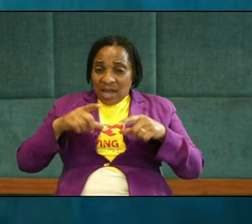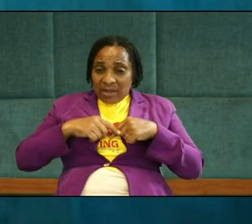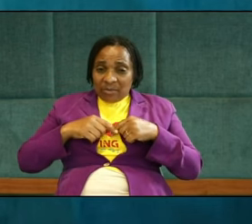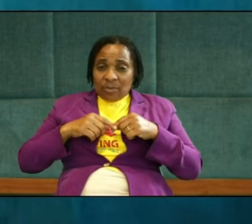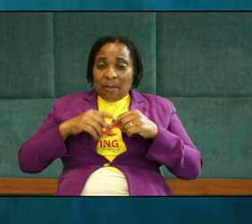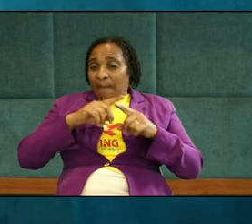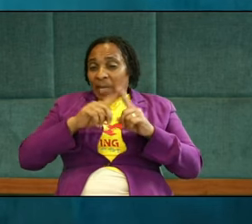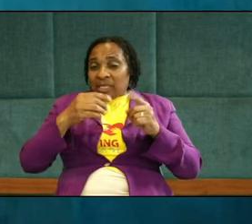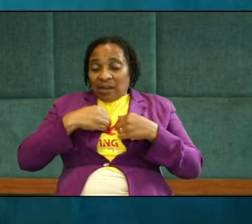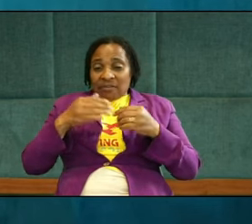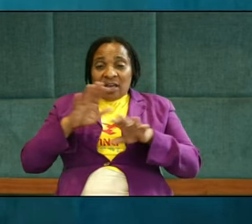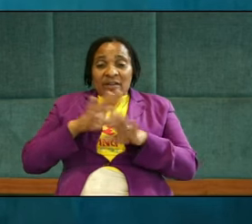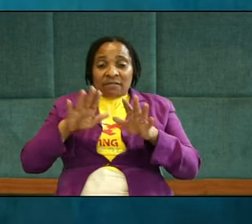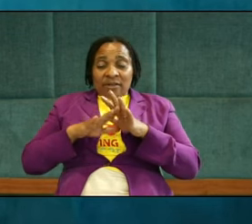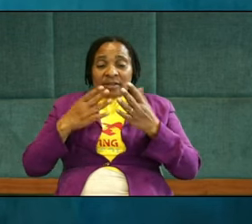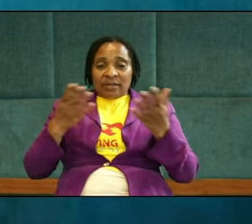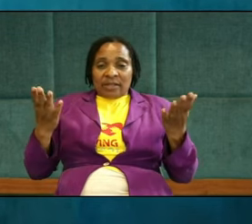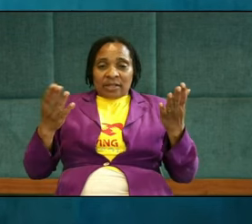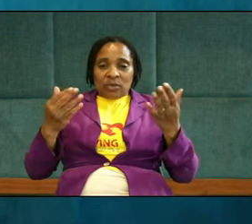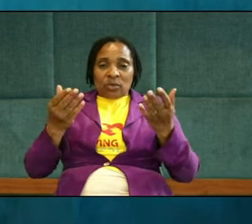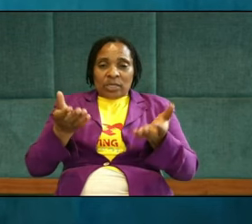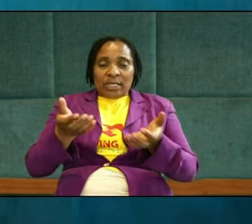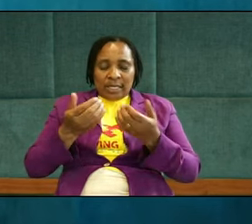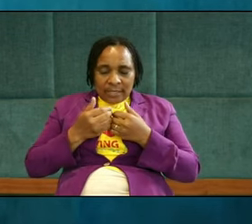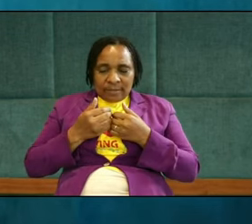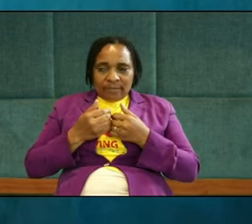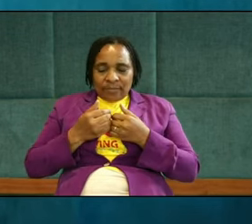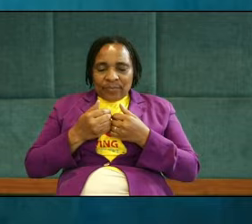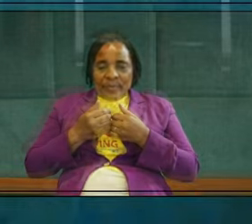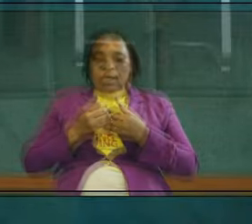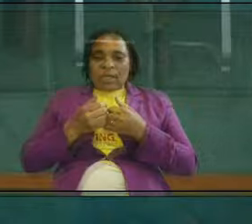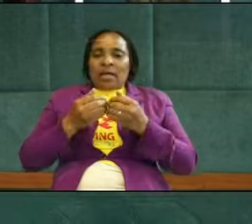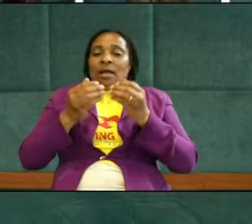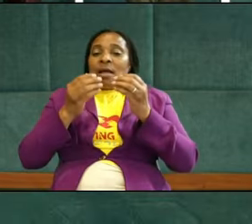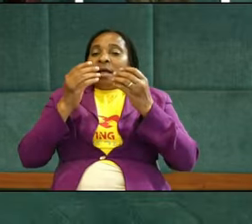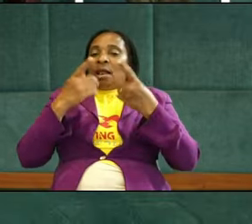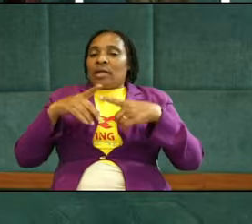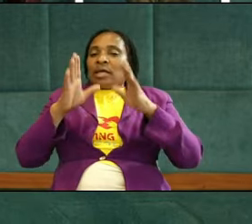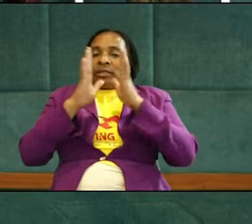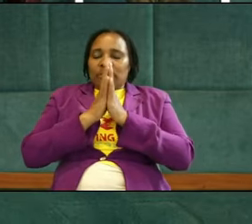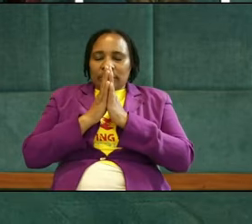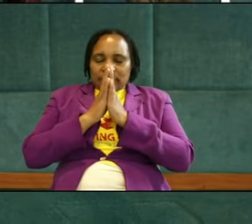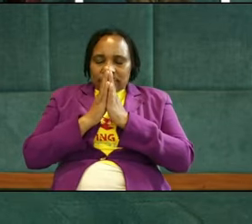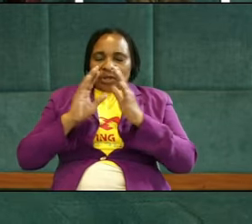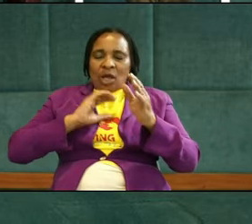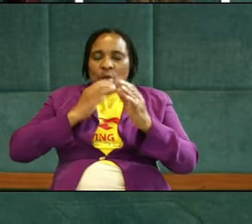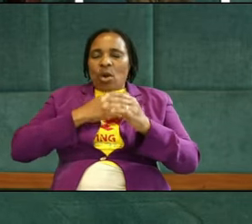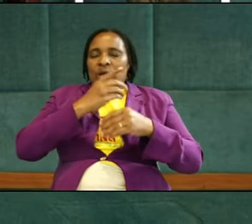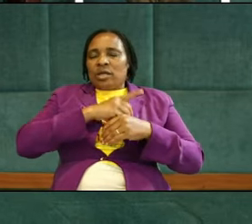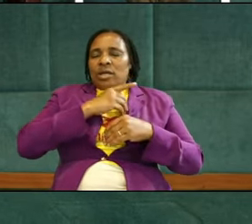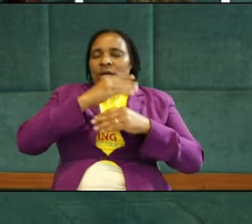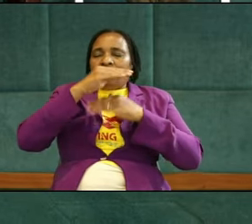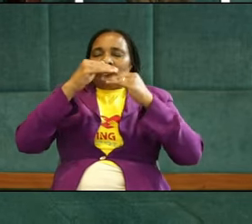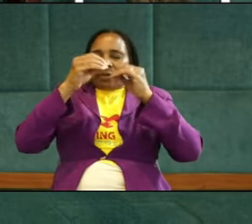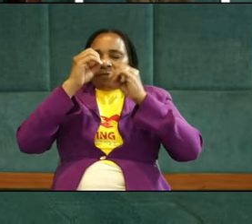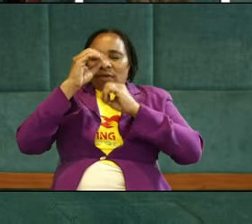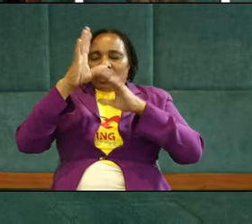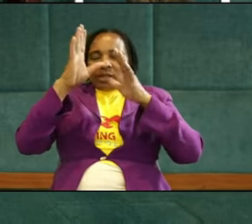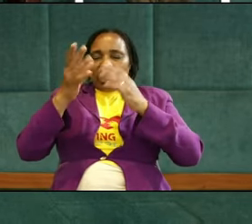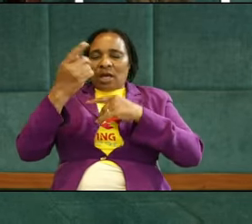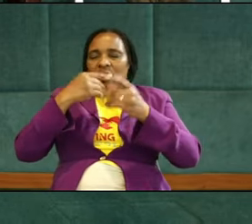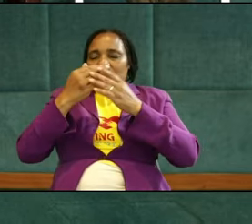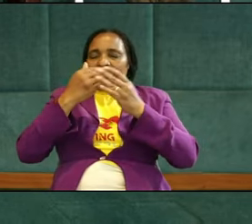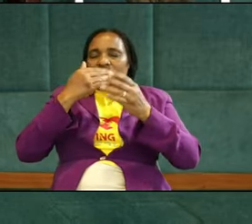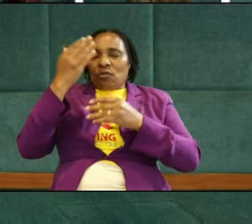need. I'll ask Michelle to close the word of prayer. Let us pray. Our dear Heavenly Father, we come before